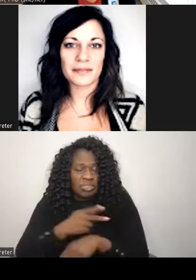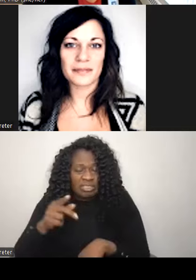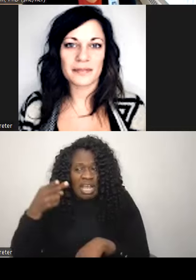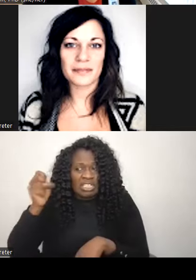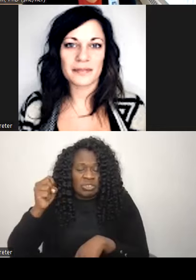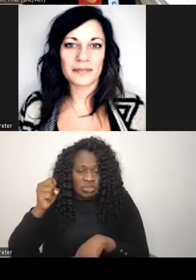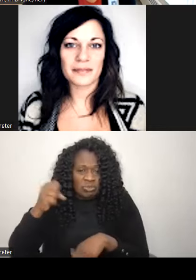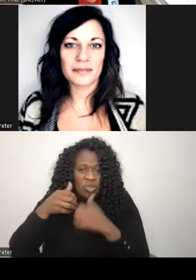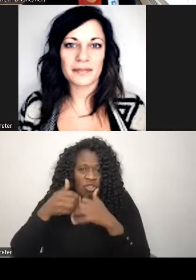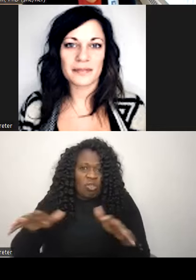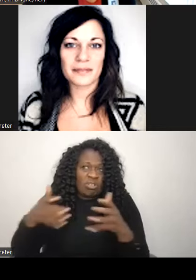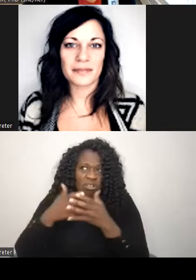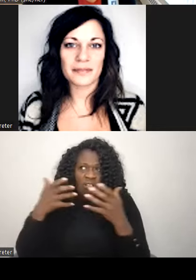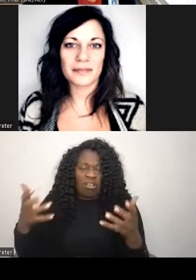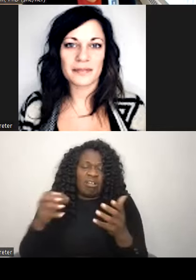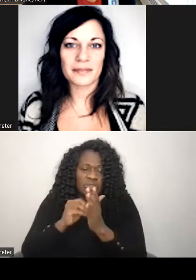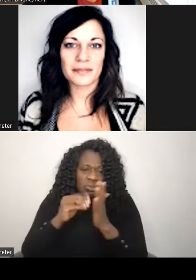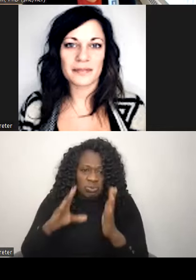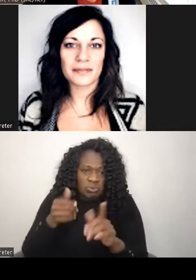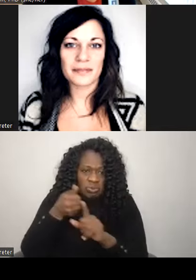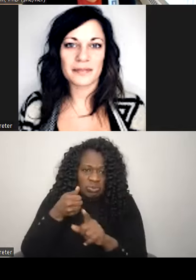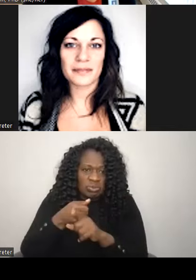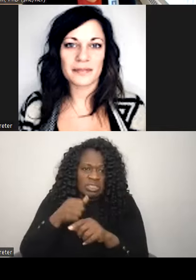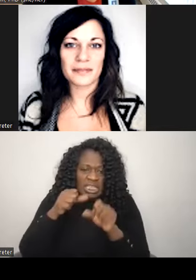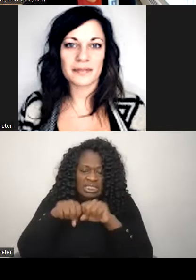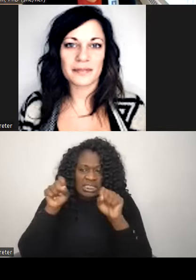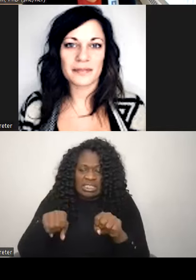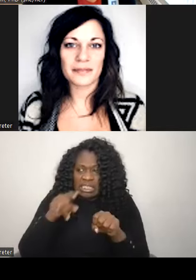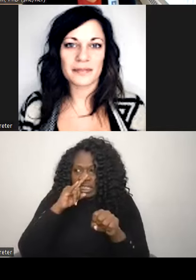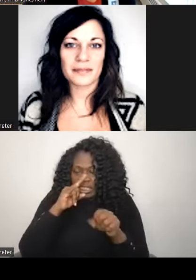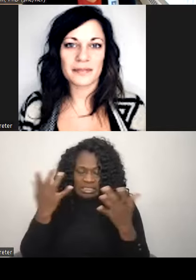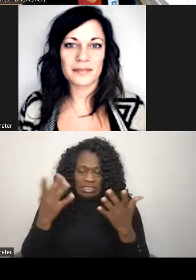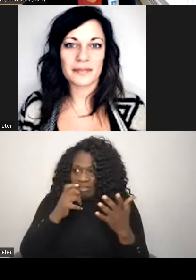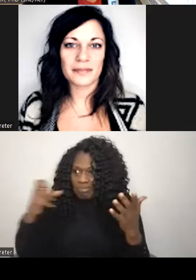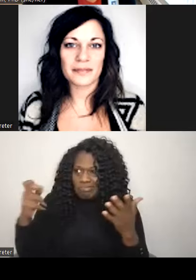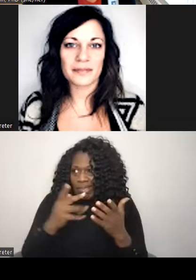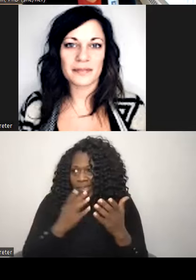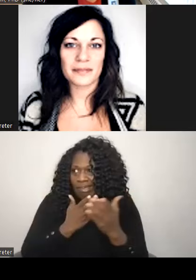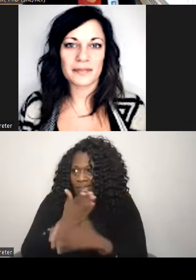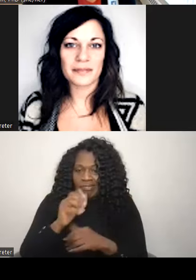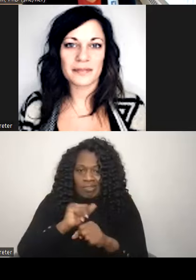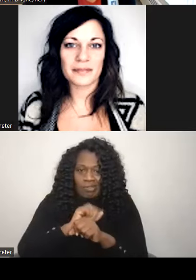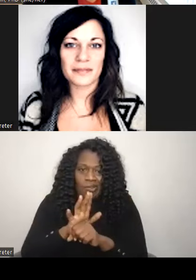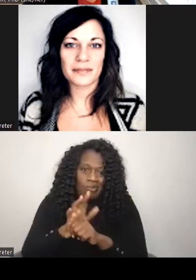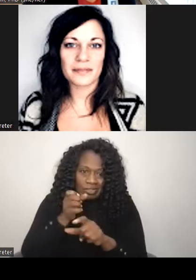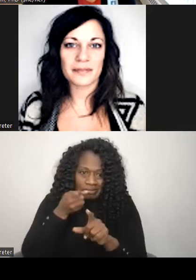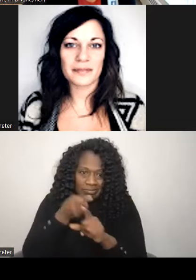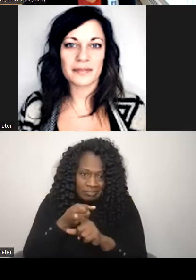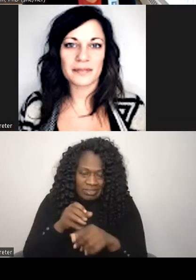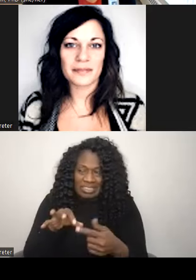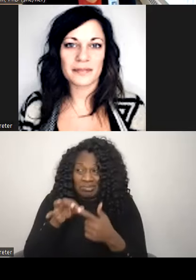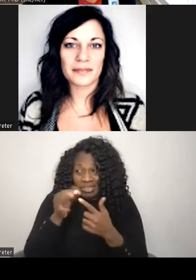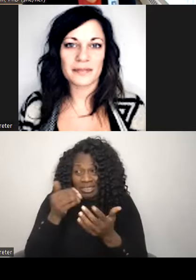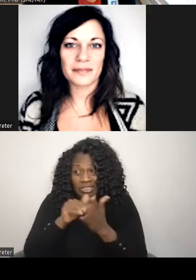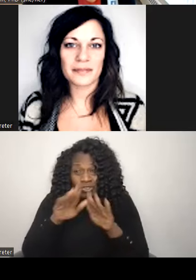We lost a significant number of students in the system where kids just didn't come back after the COVID-19 pandemic, especially, again,